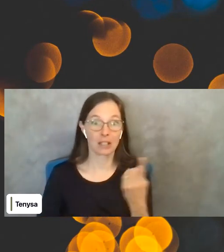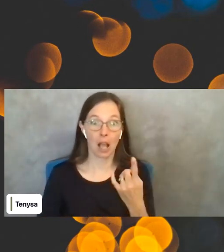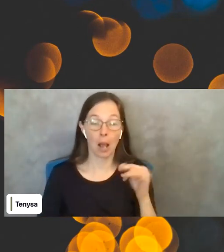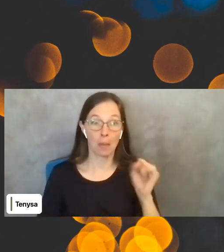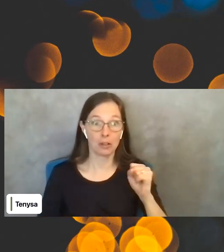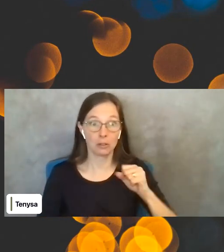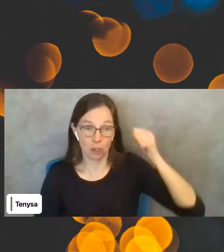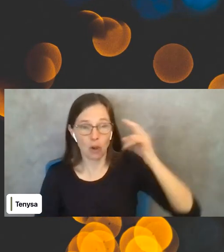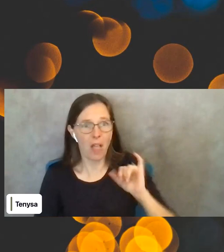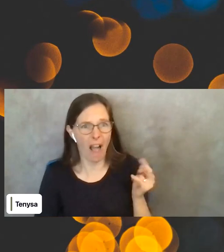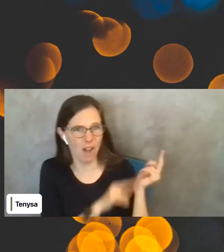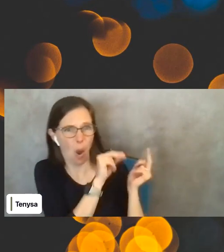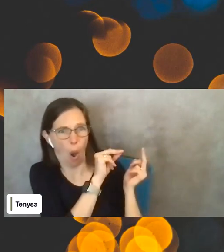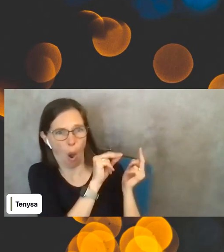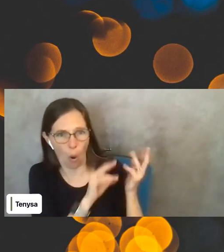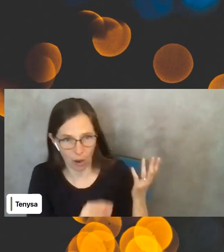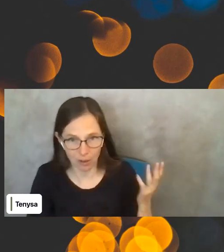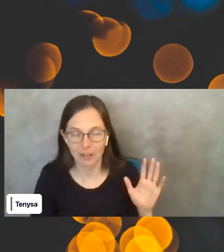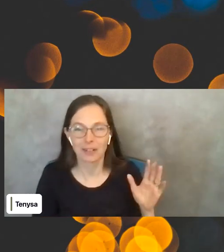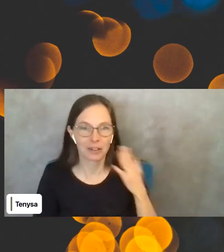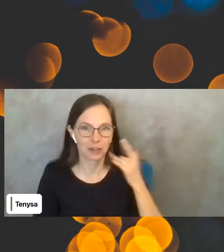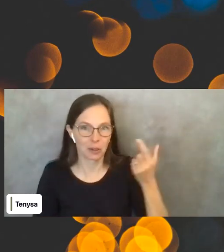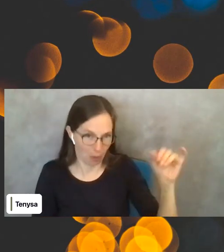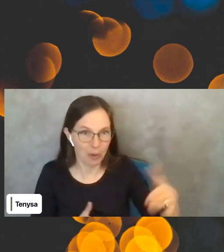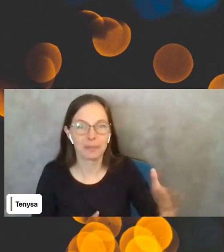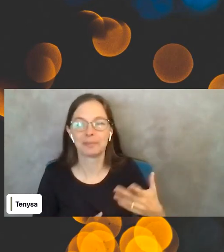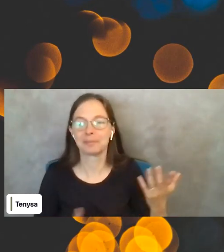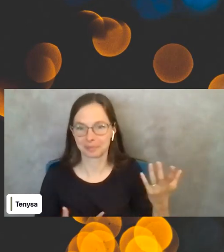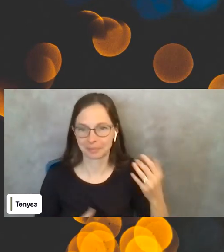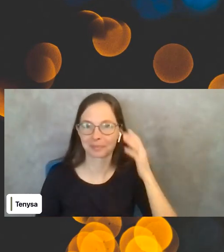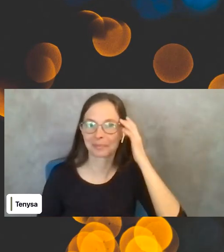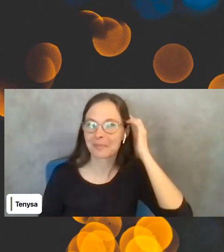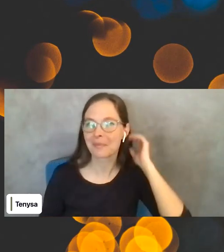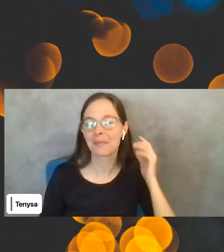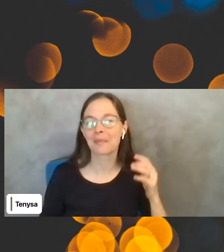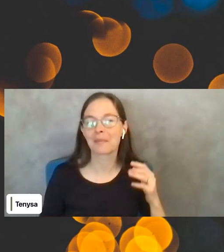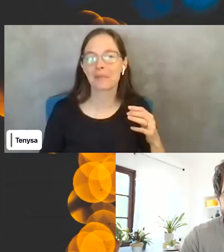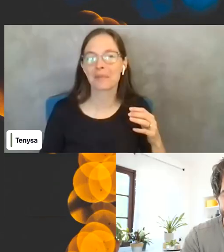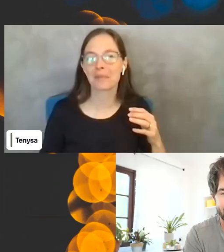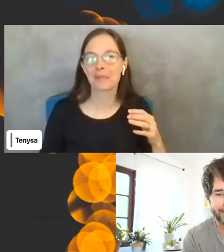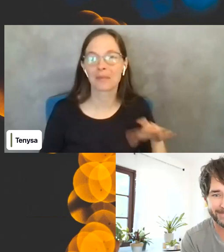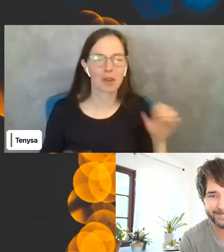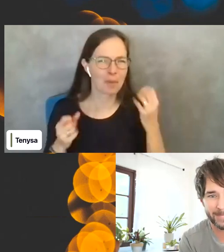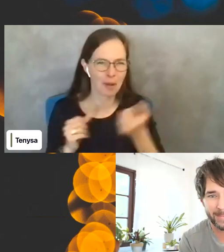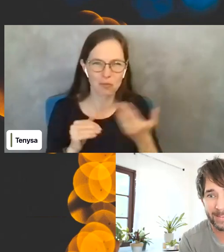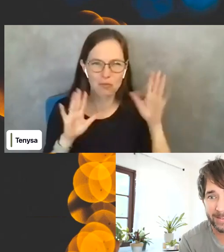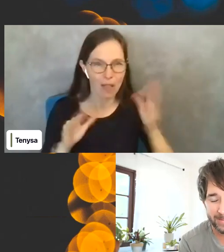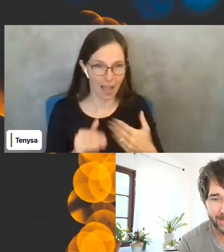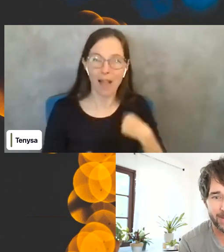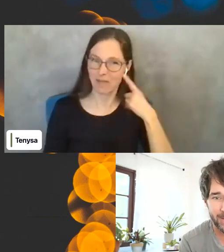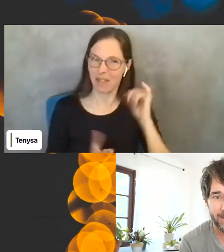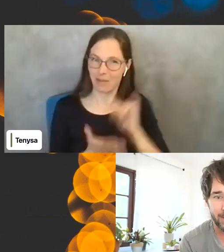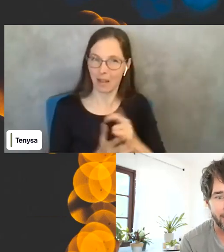fuck no, you know, you go that way. There's so many great things. I think that's kind of the